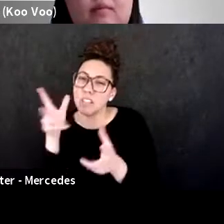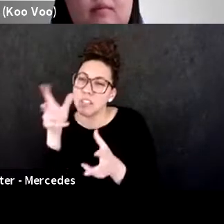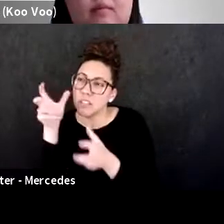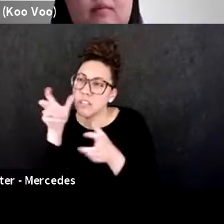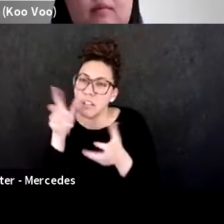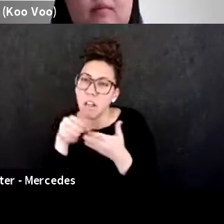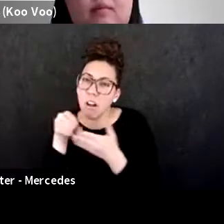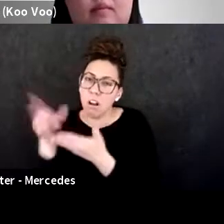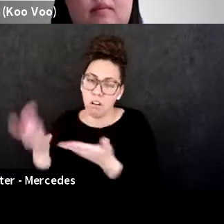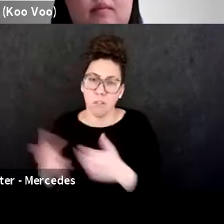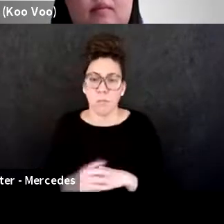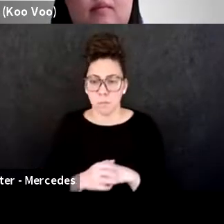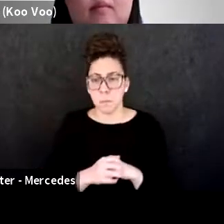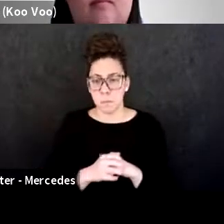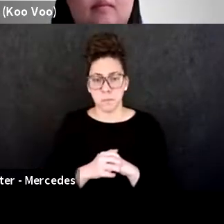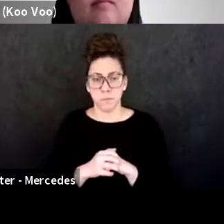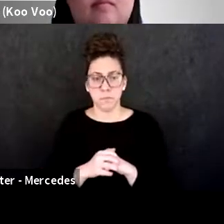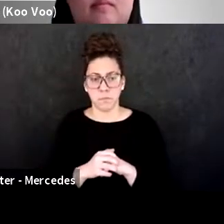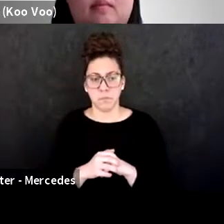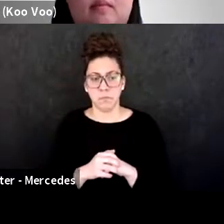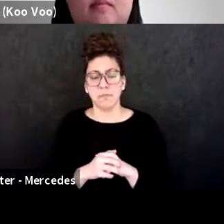just being able to apply, right? Just go for it.